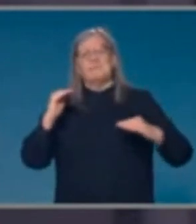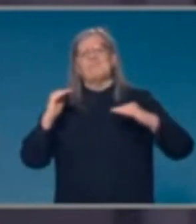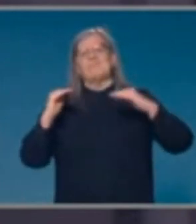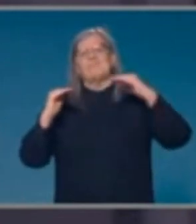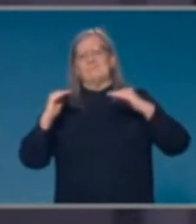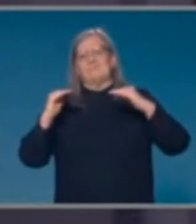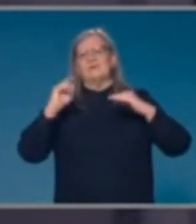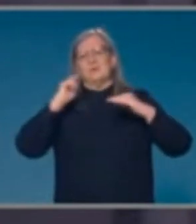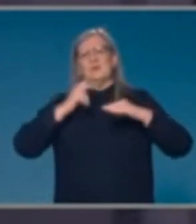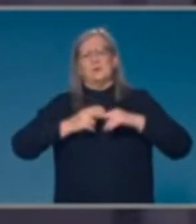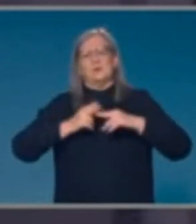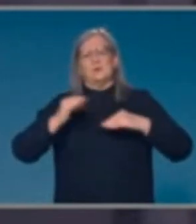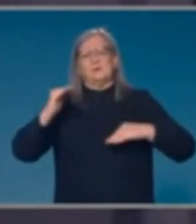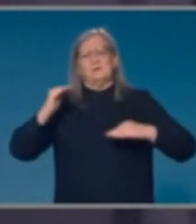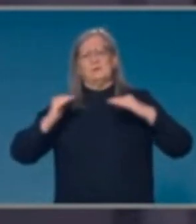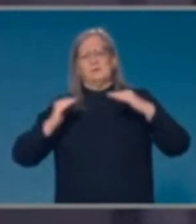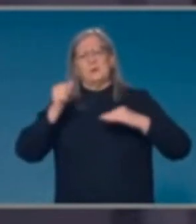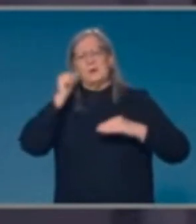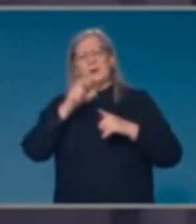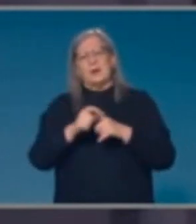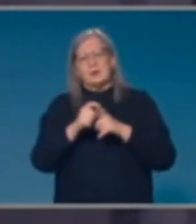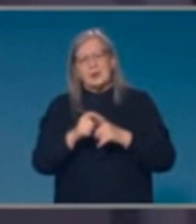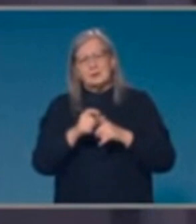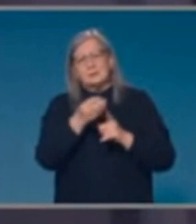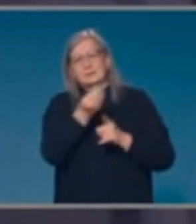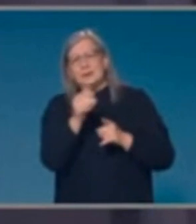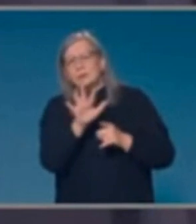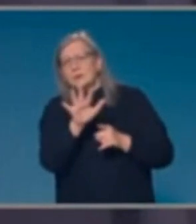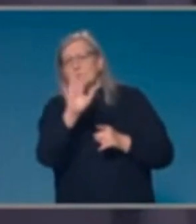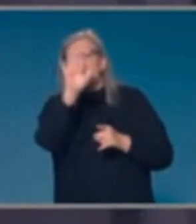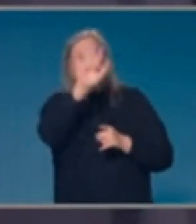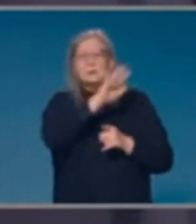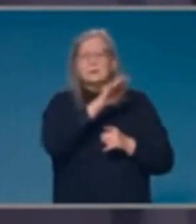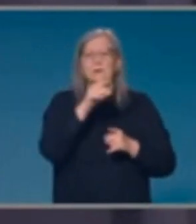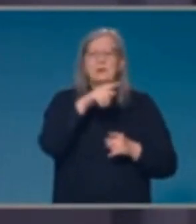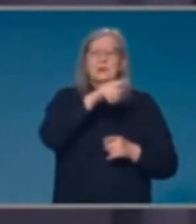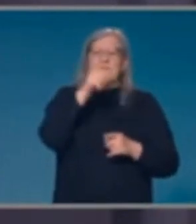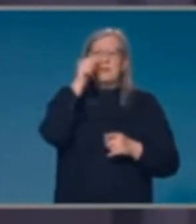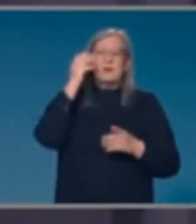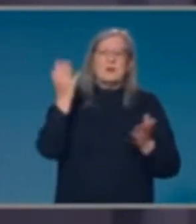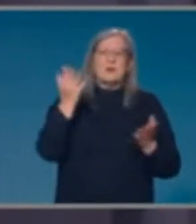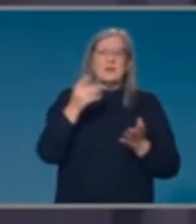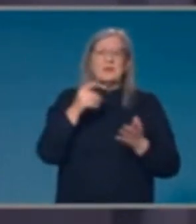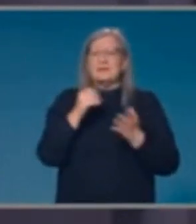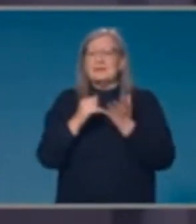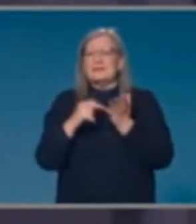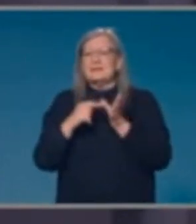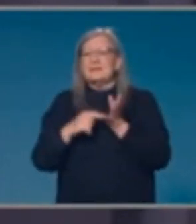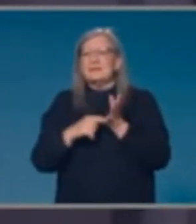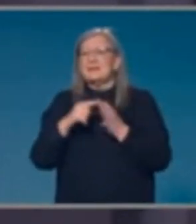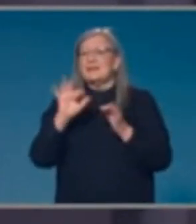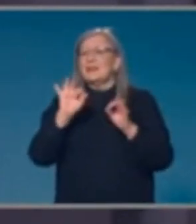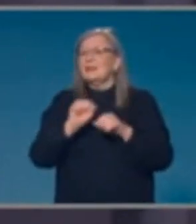places where this is difficult, as the Minister has said, particularly in those states that do not currently have local